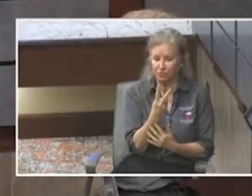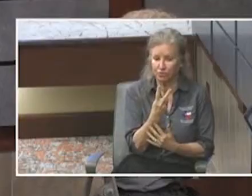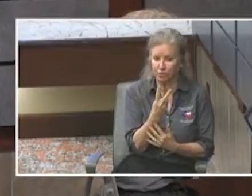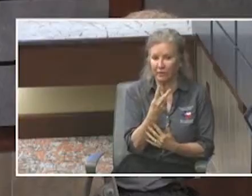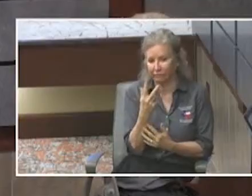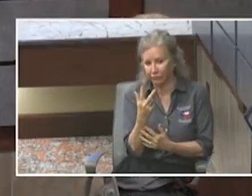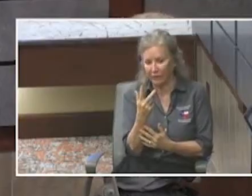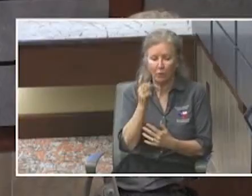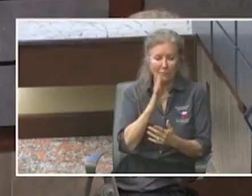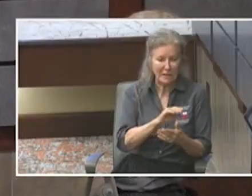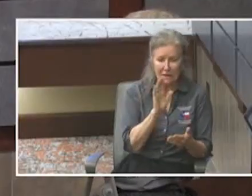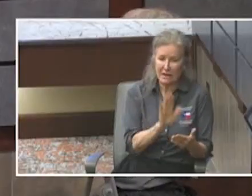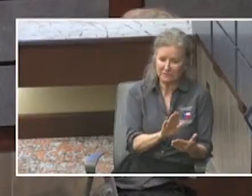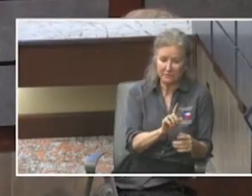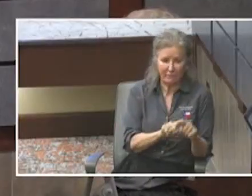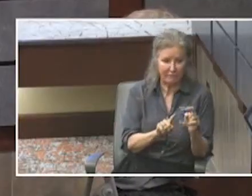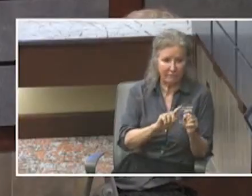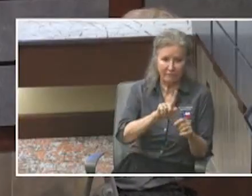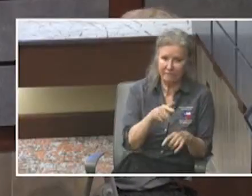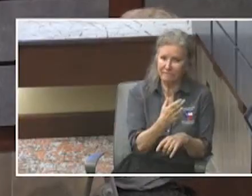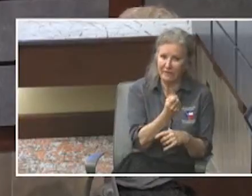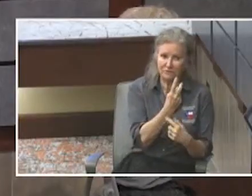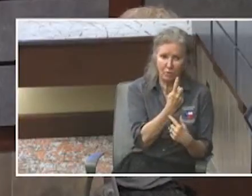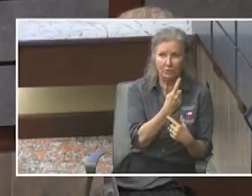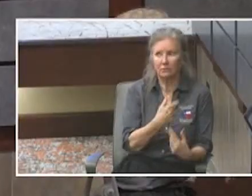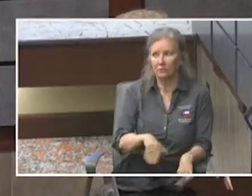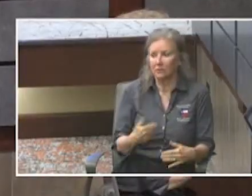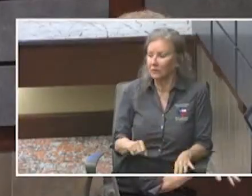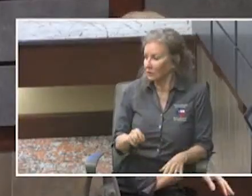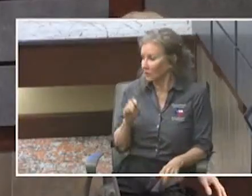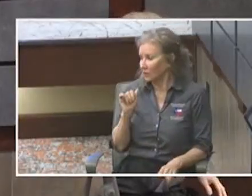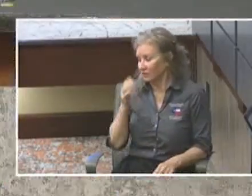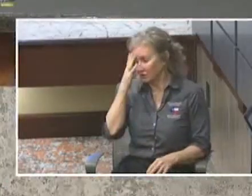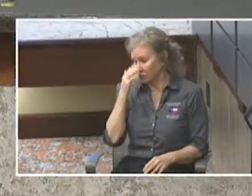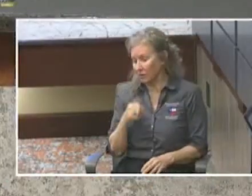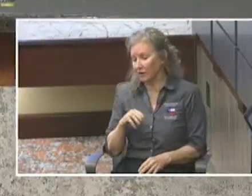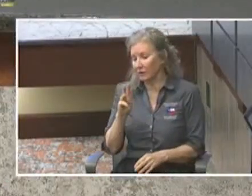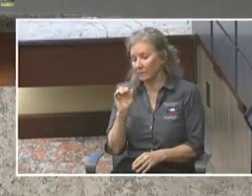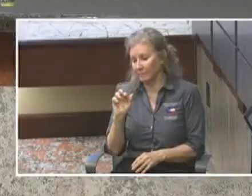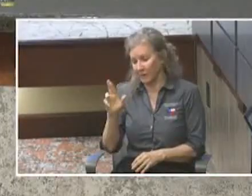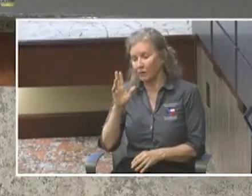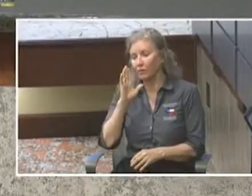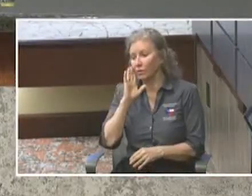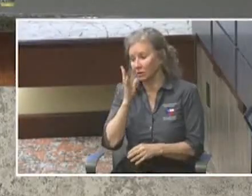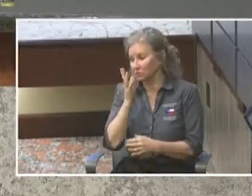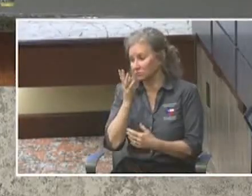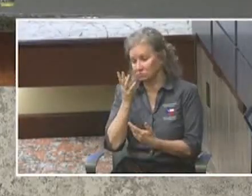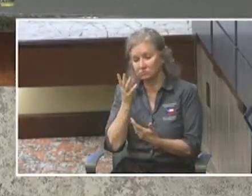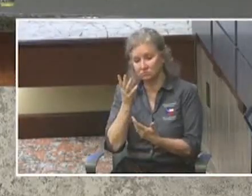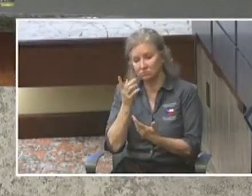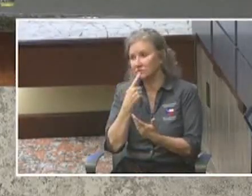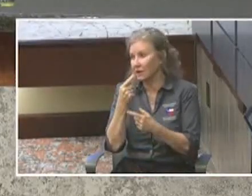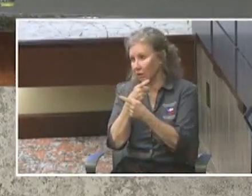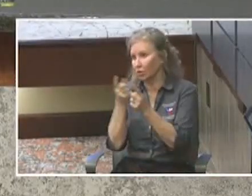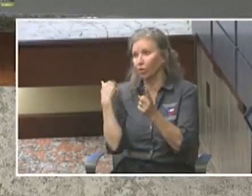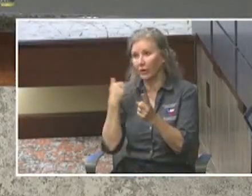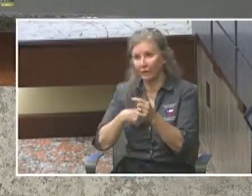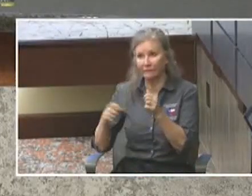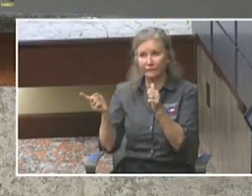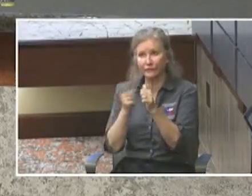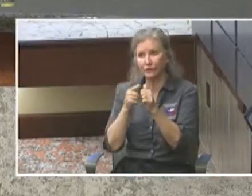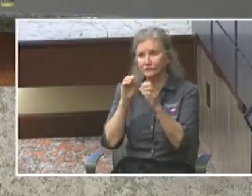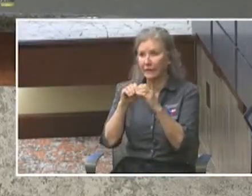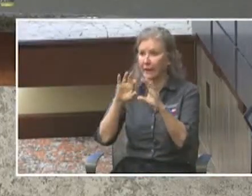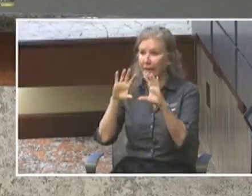Okay. Well, that's why the mayor will tell you, and we believe that we're best in class. So y'all carry on and do what you do. Looking forward